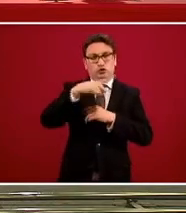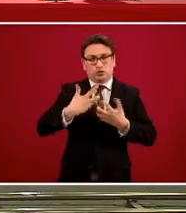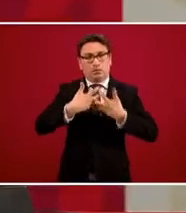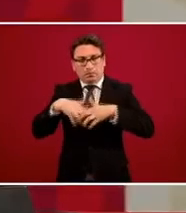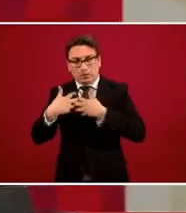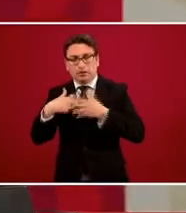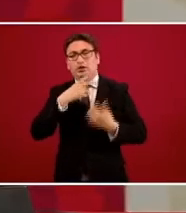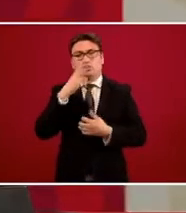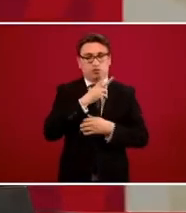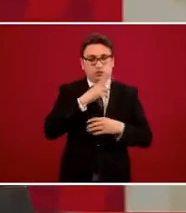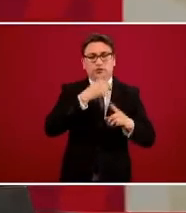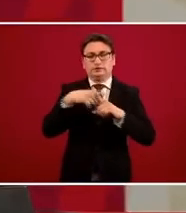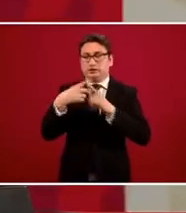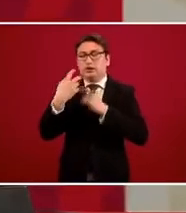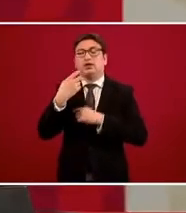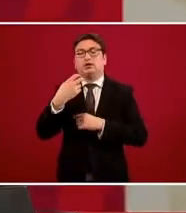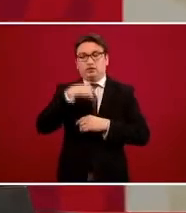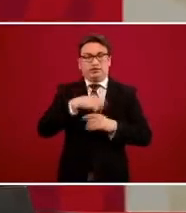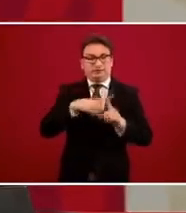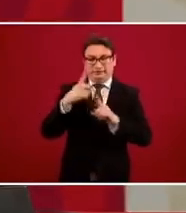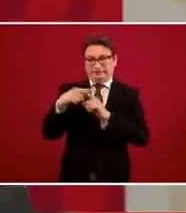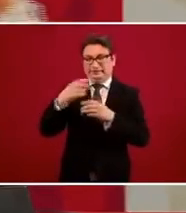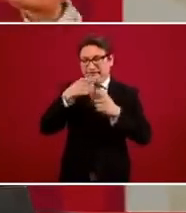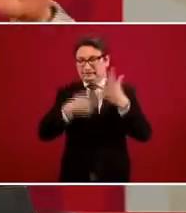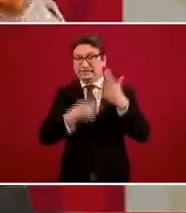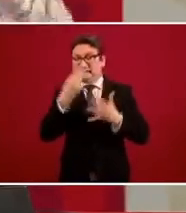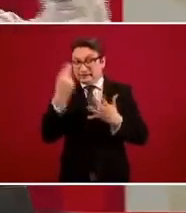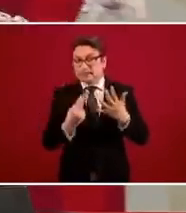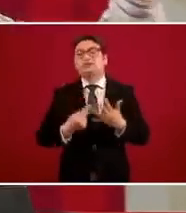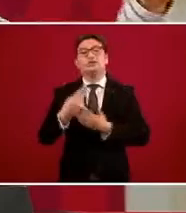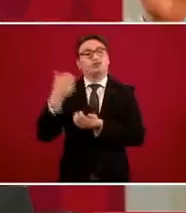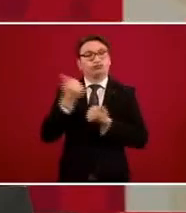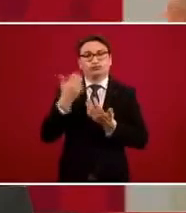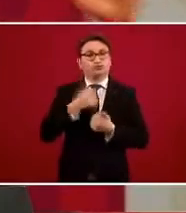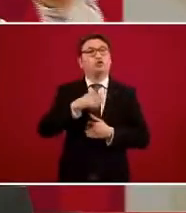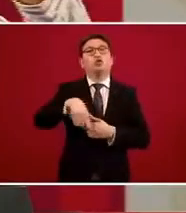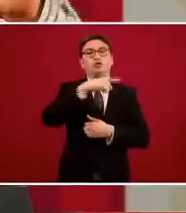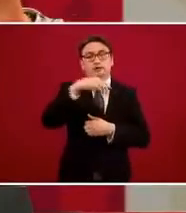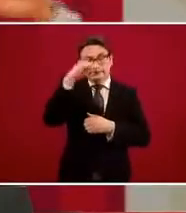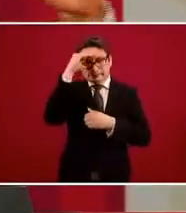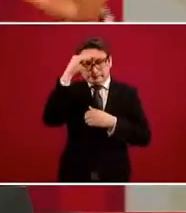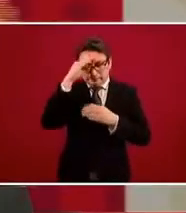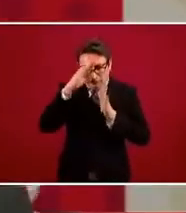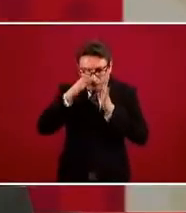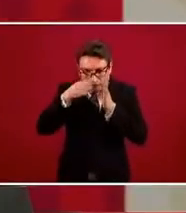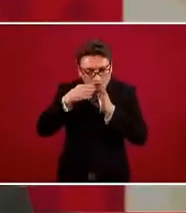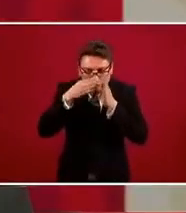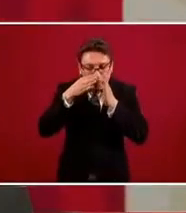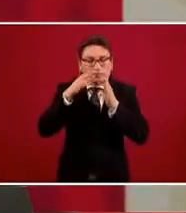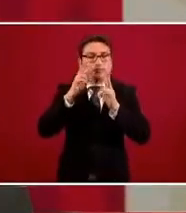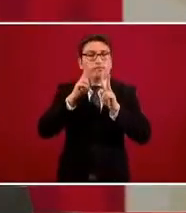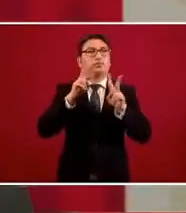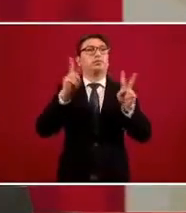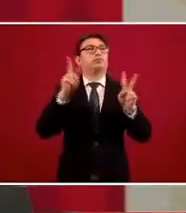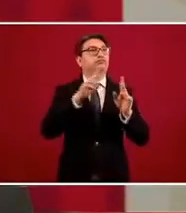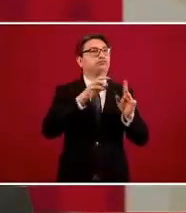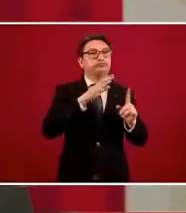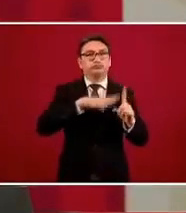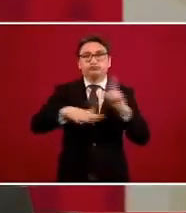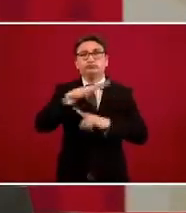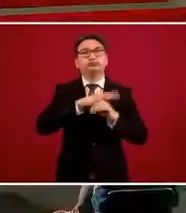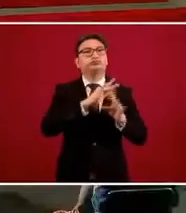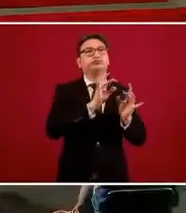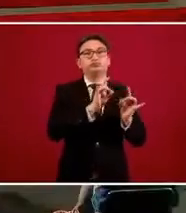unloads the supplies, and then flies back to China, and then comes back, and then flies back, and then comes back, and then flies